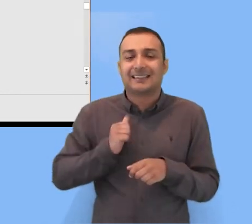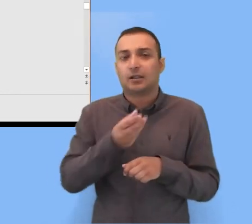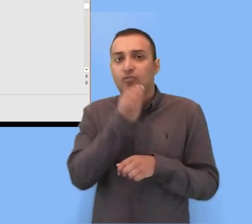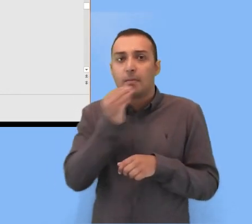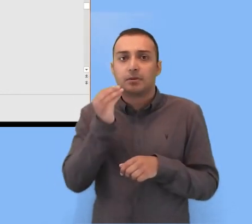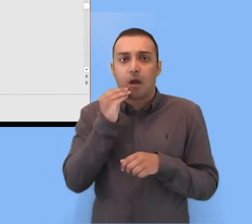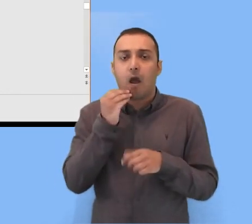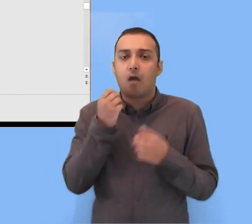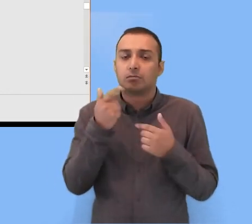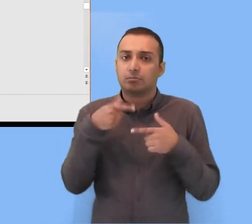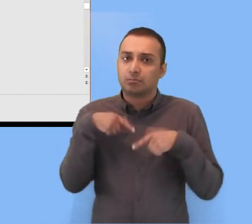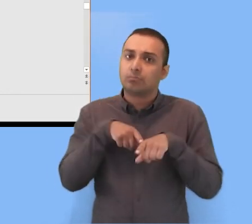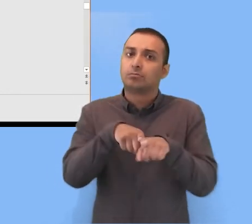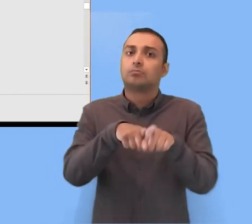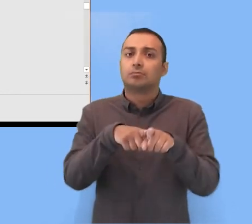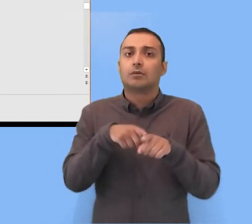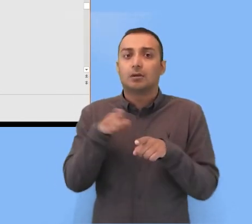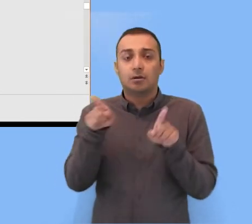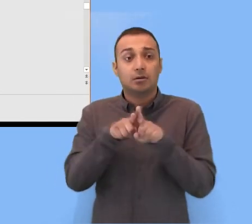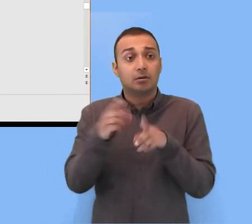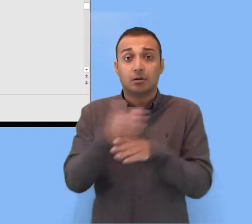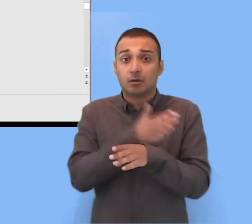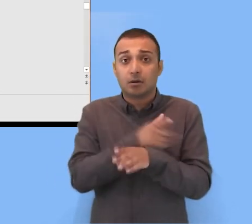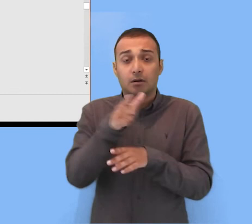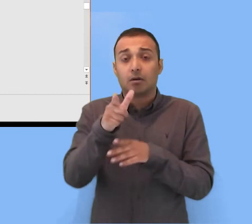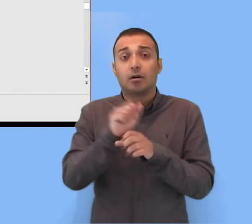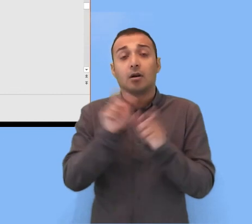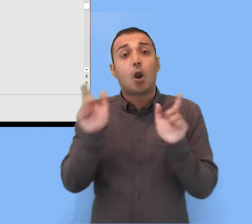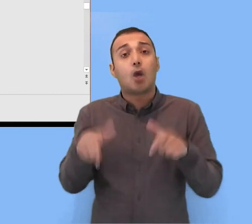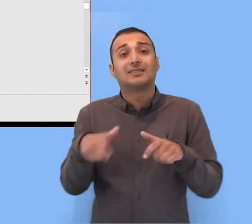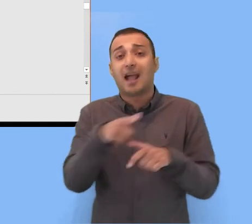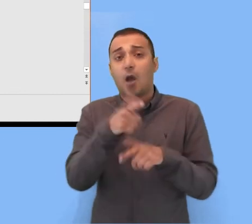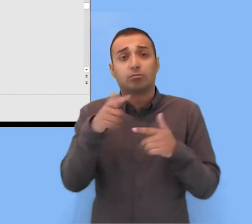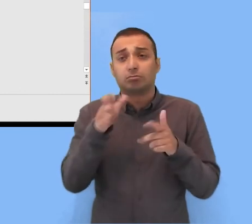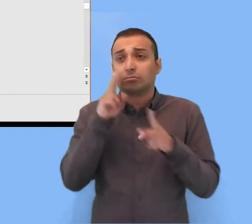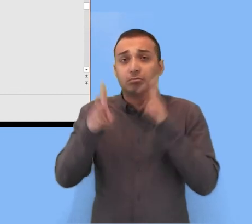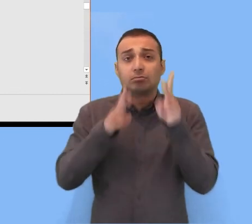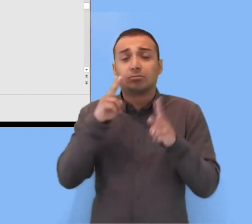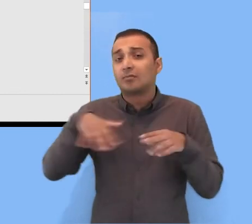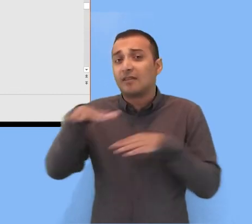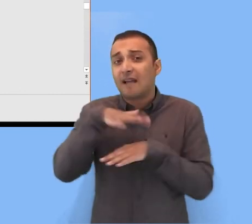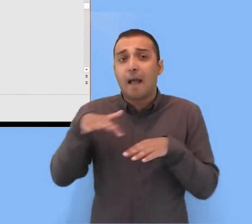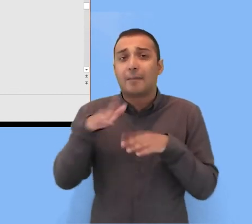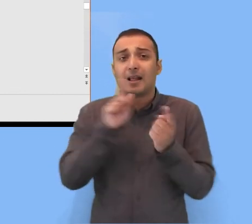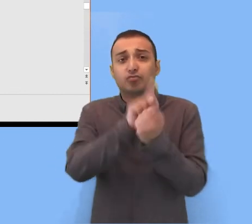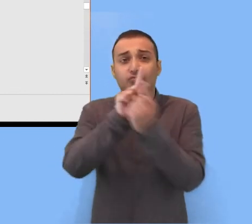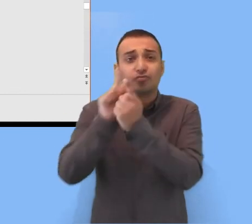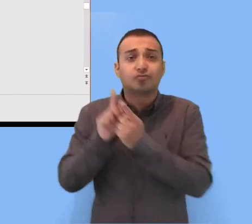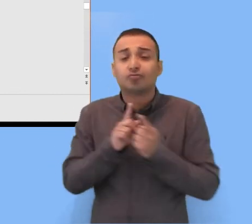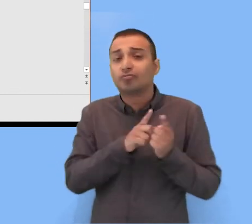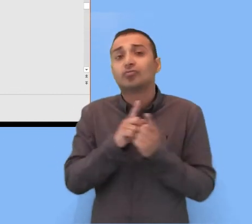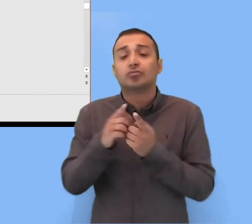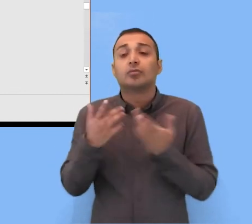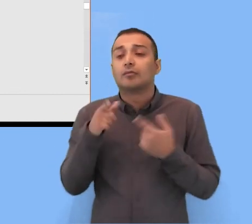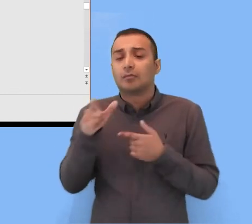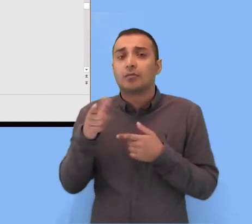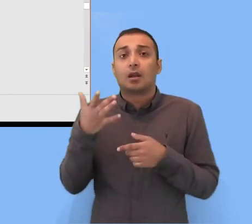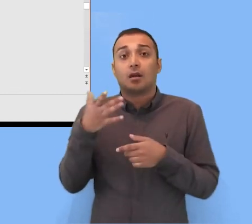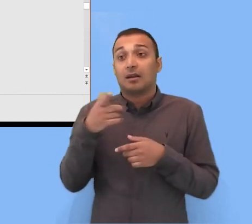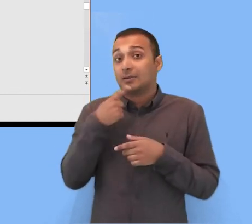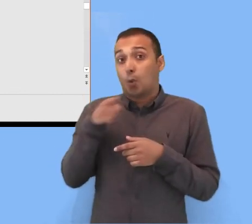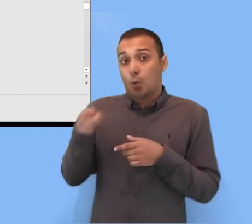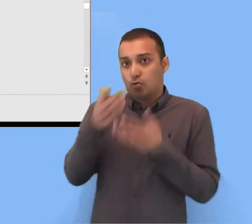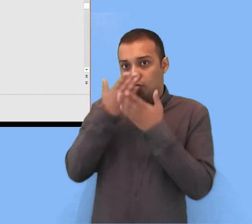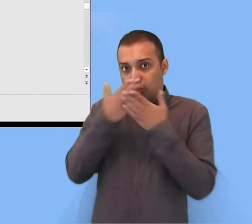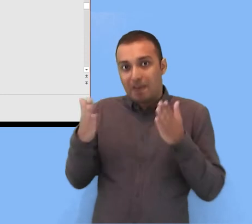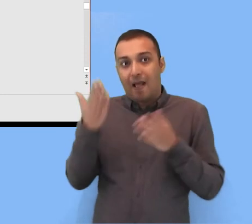before the lockdown. She saw so much of them before. I teach my daughter to respect school events, and I want the teachers